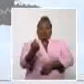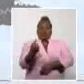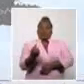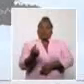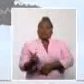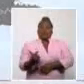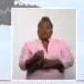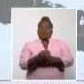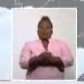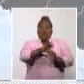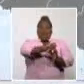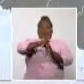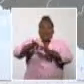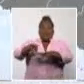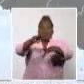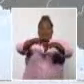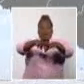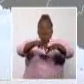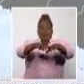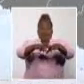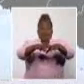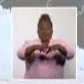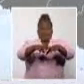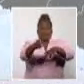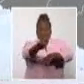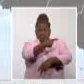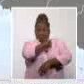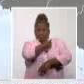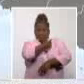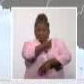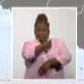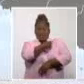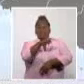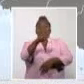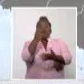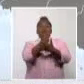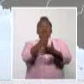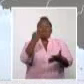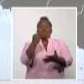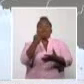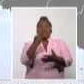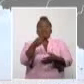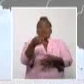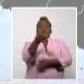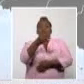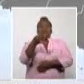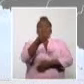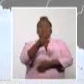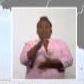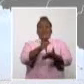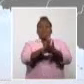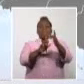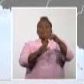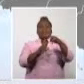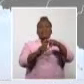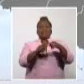cases confirmed yesterday, the province with the highest representation